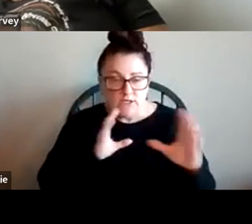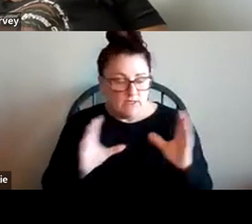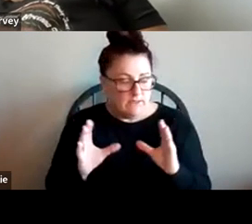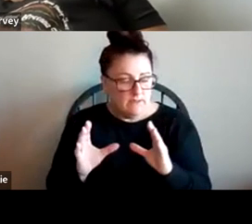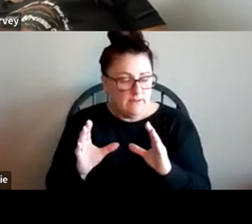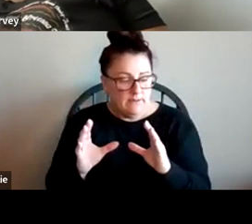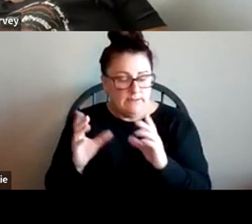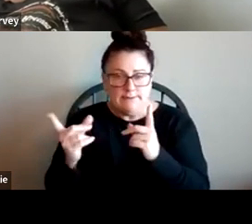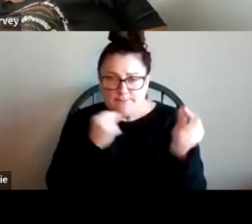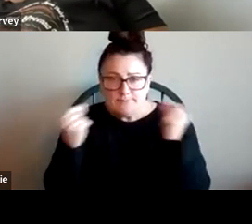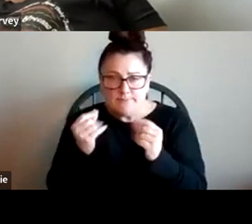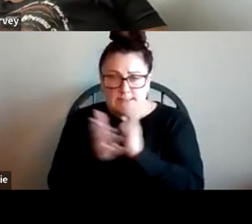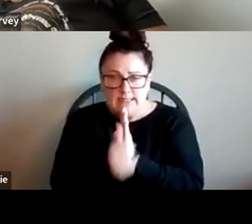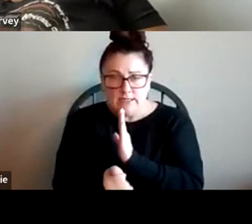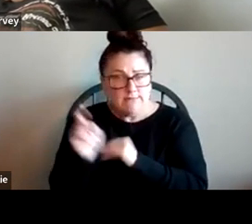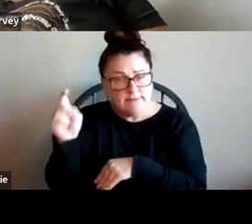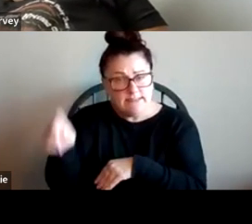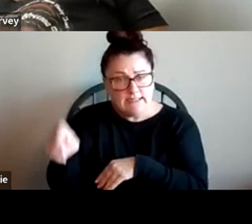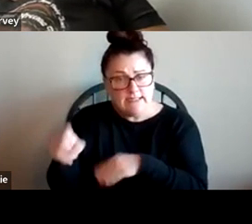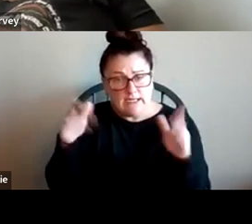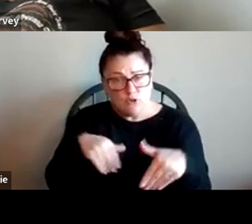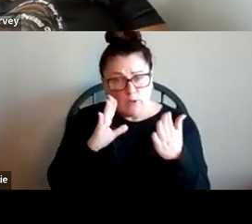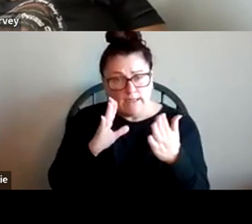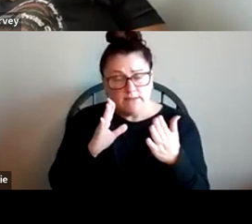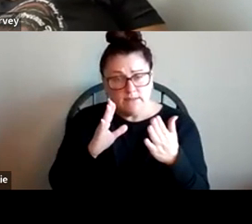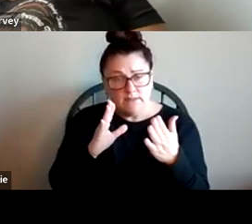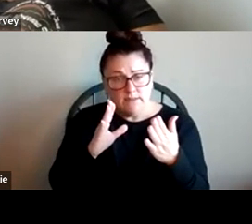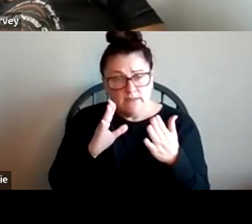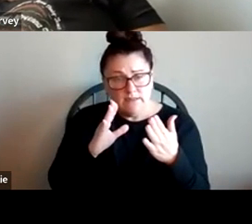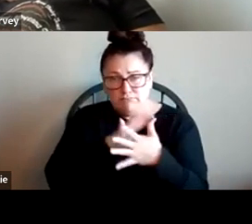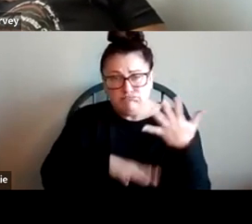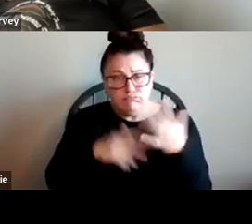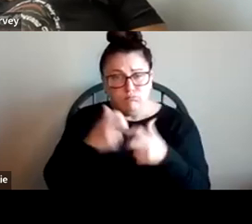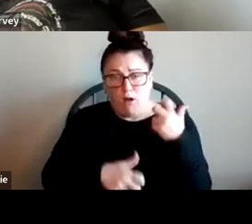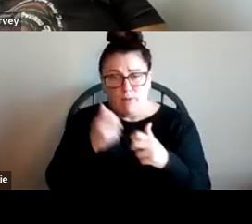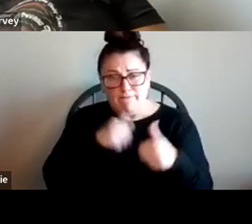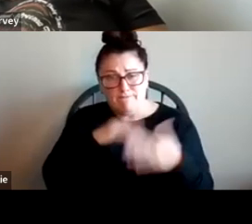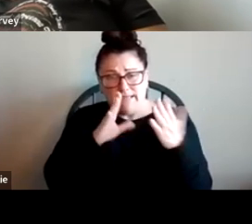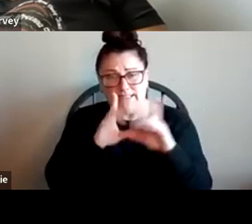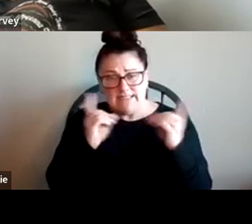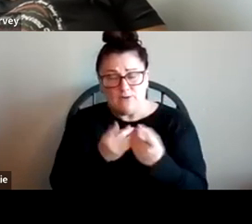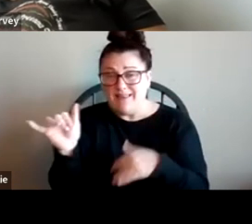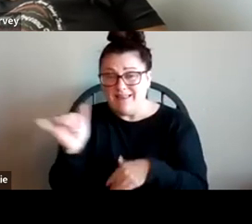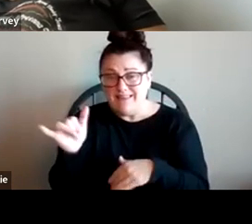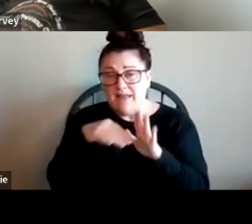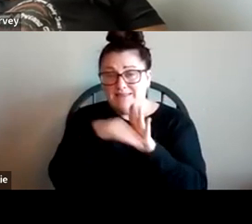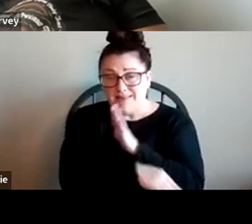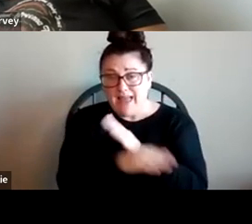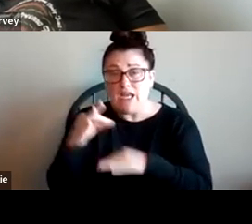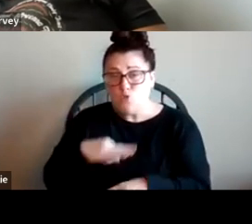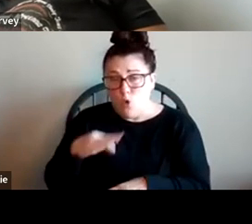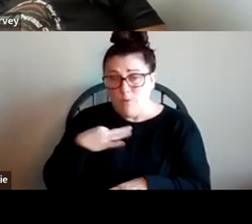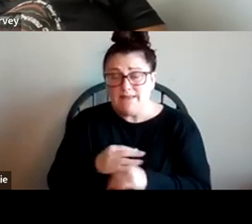skills necessary to address some major systemic issues facing the district, such as the decline in enrollment and lack